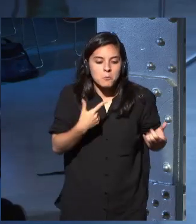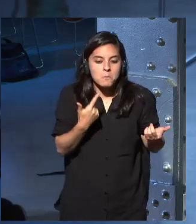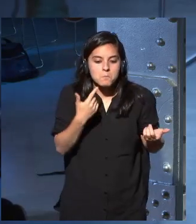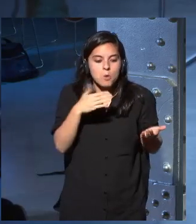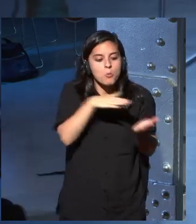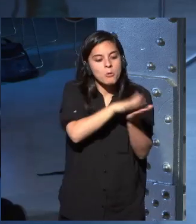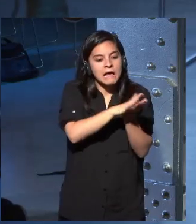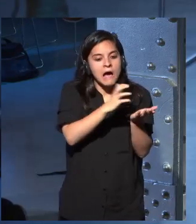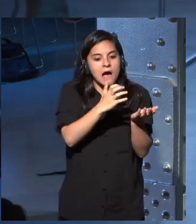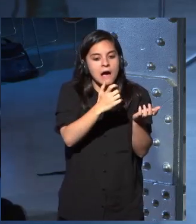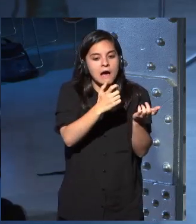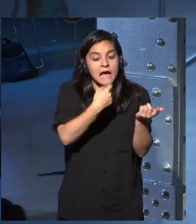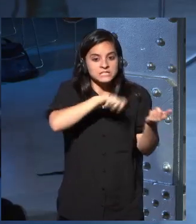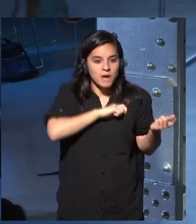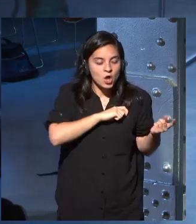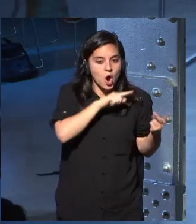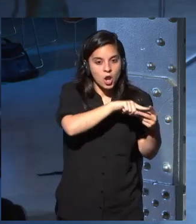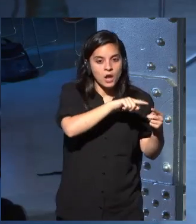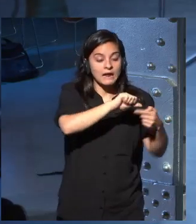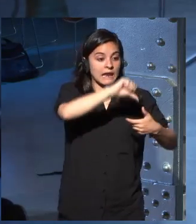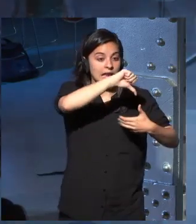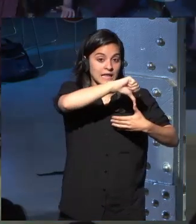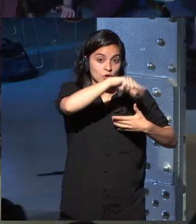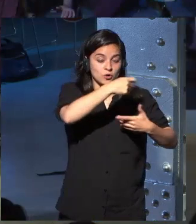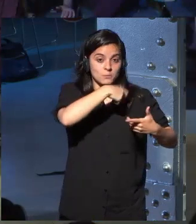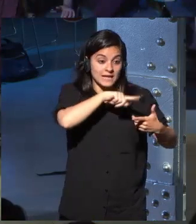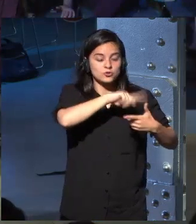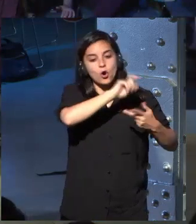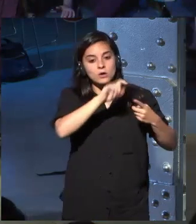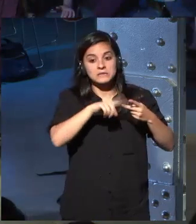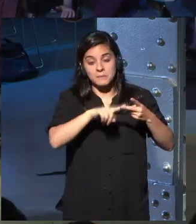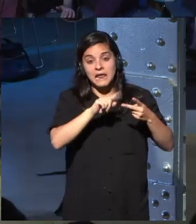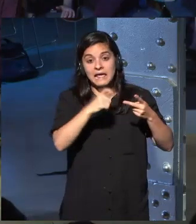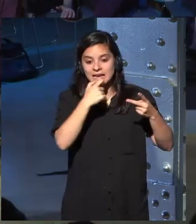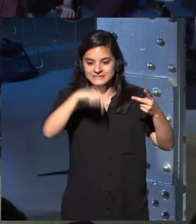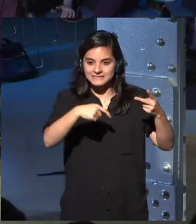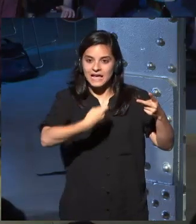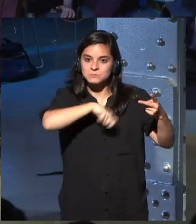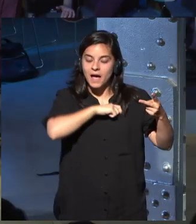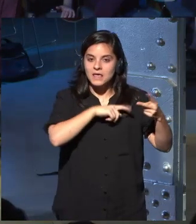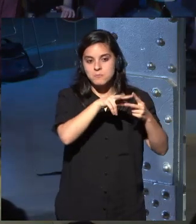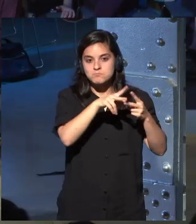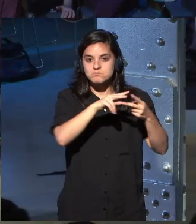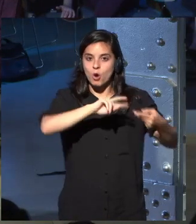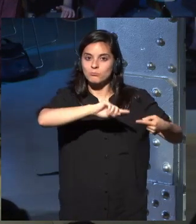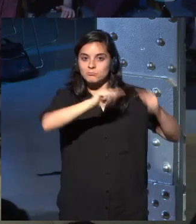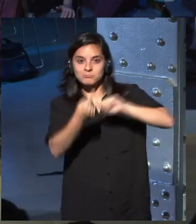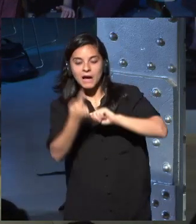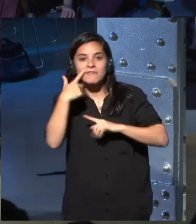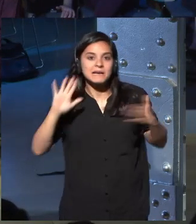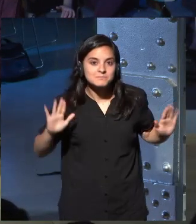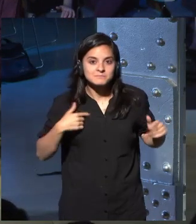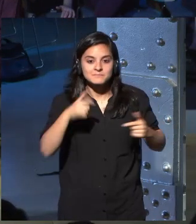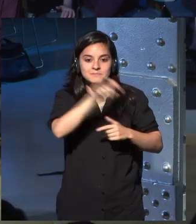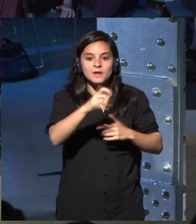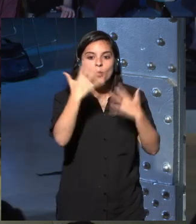letting the North wait its turn to, if it is still interested in reading him. And so